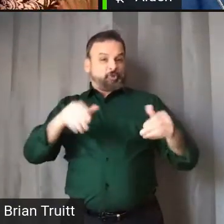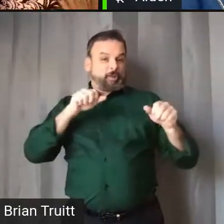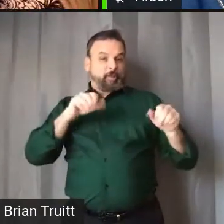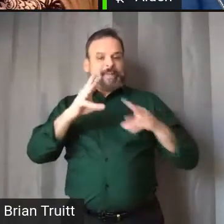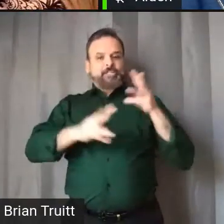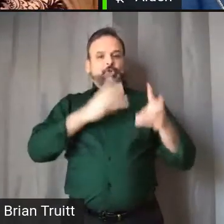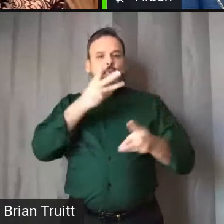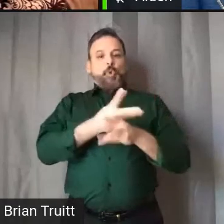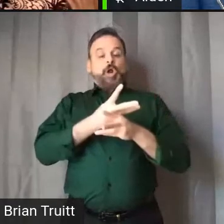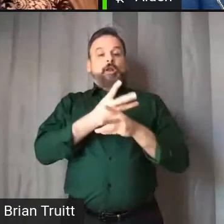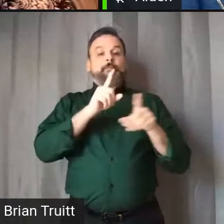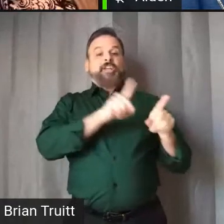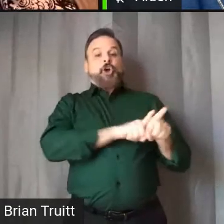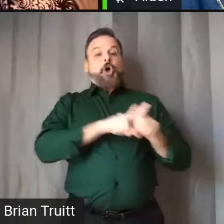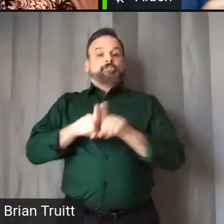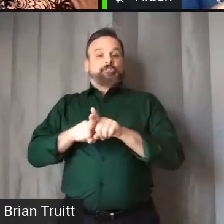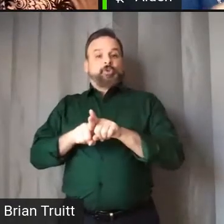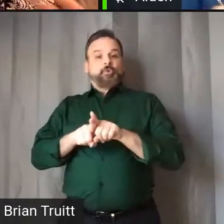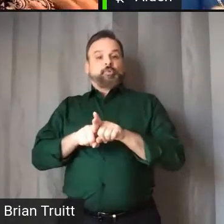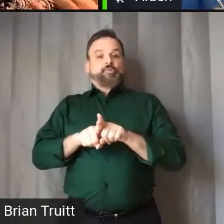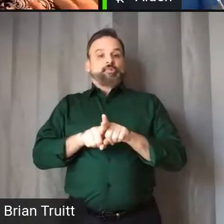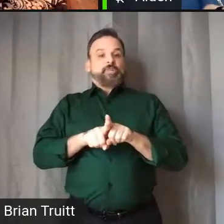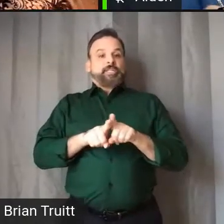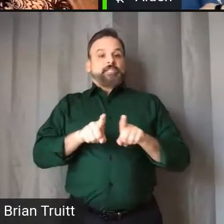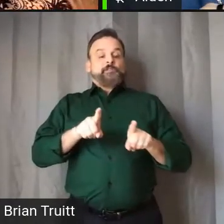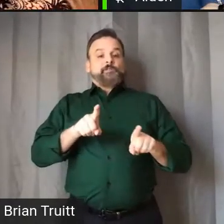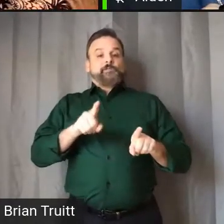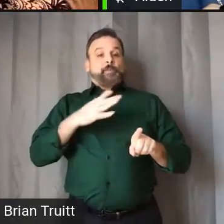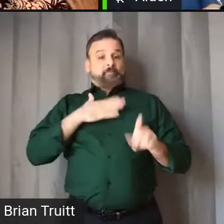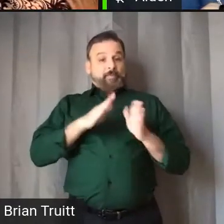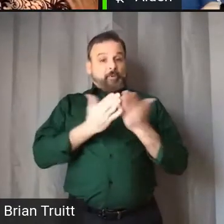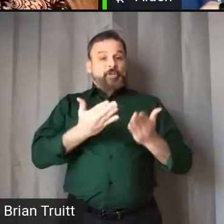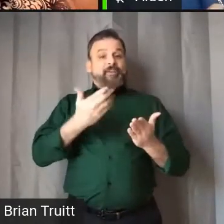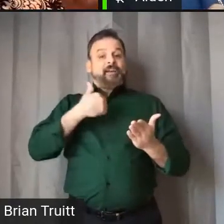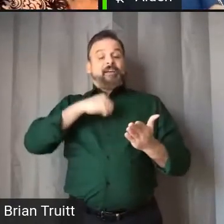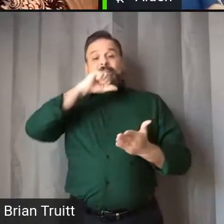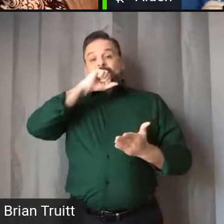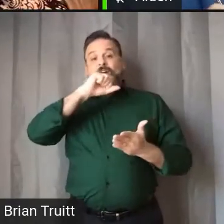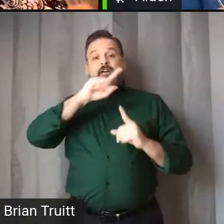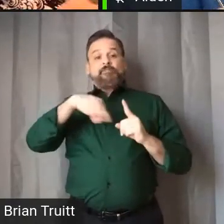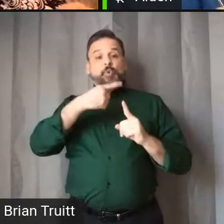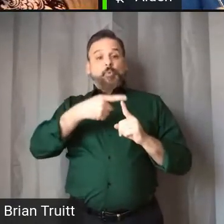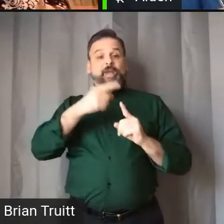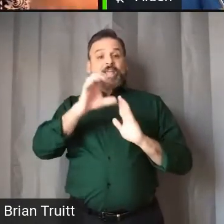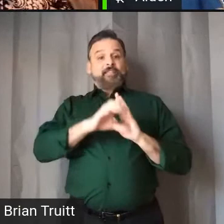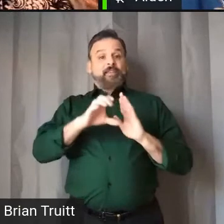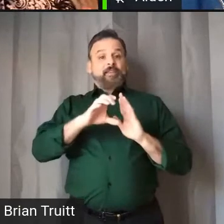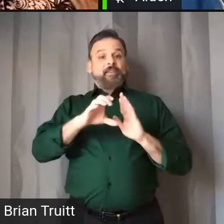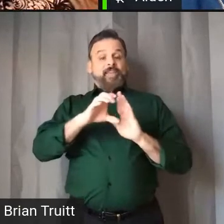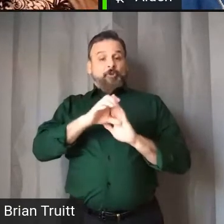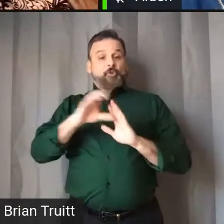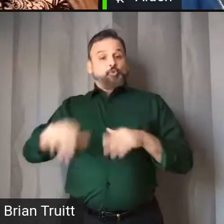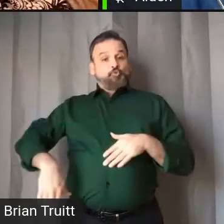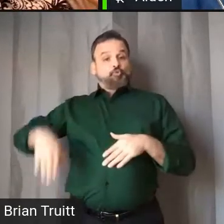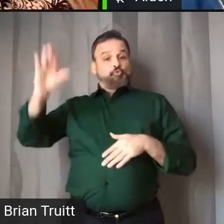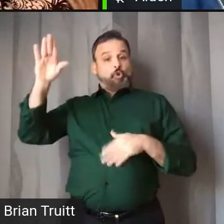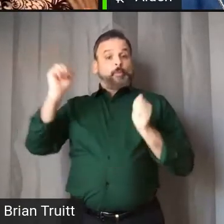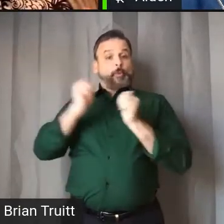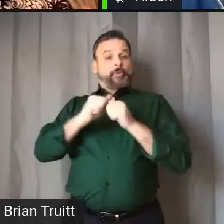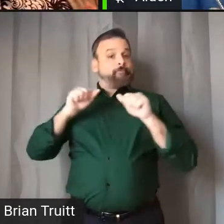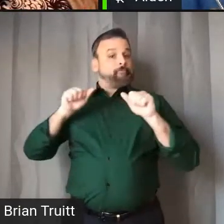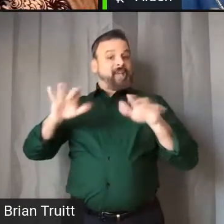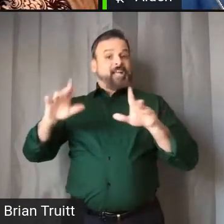also, you know, I wrote it in my book, because I love when we are with a character who has grown up with magic their whole life, and